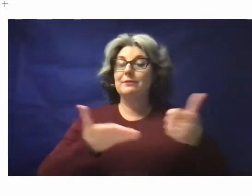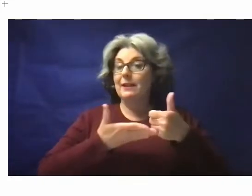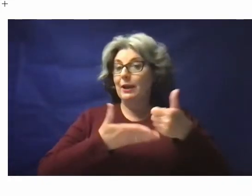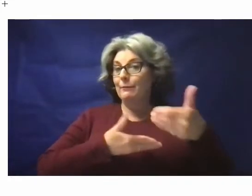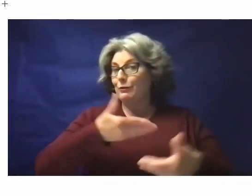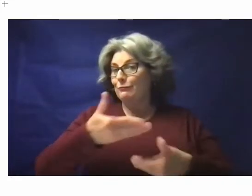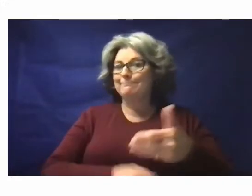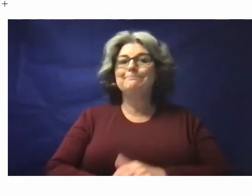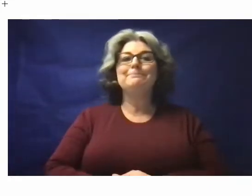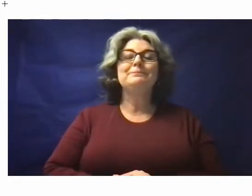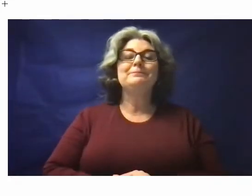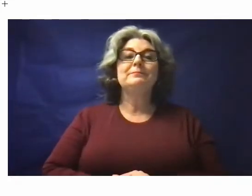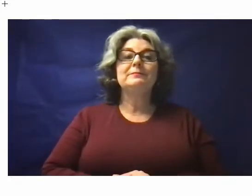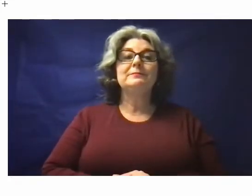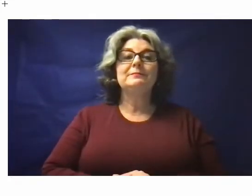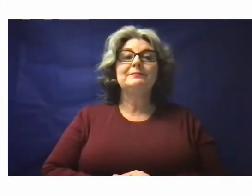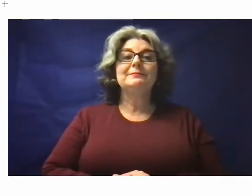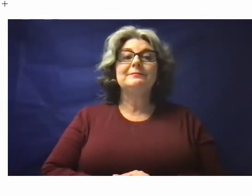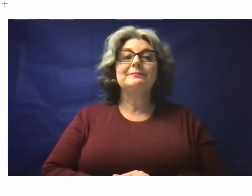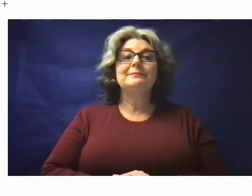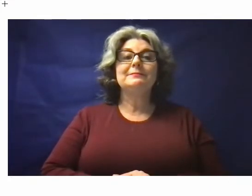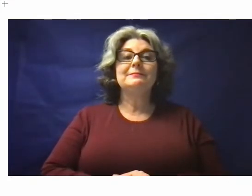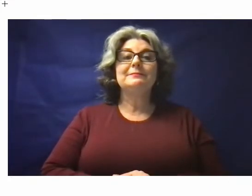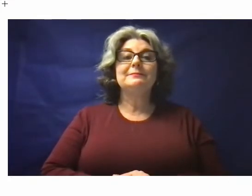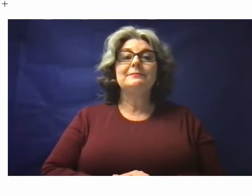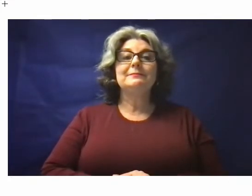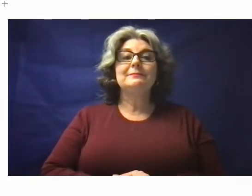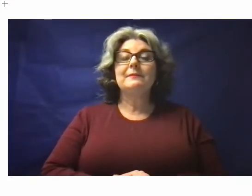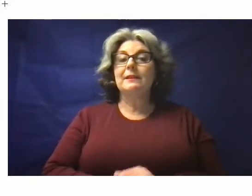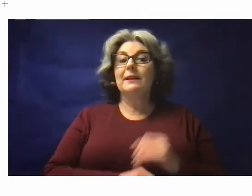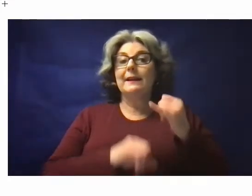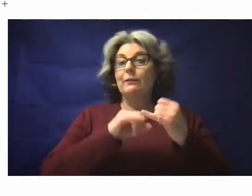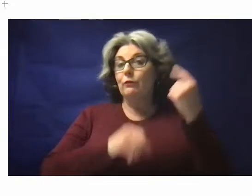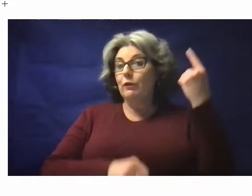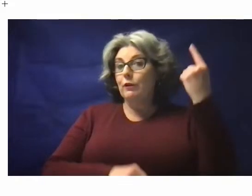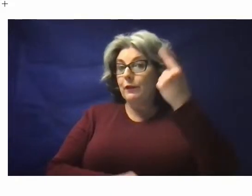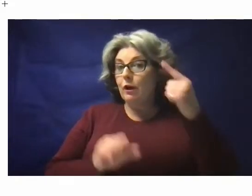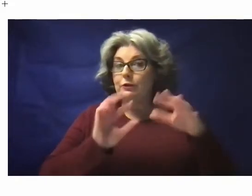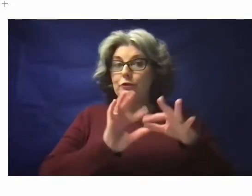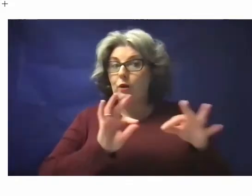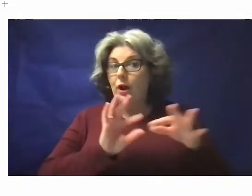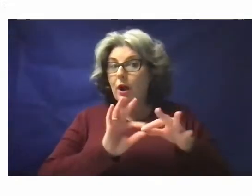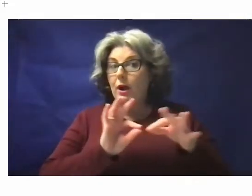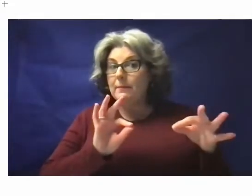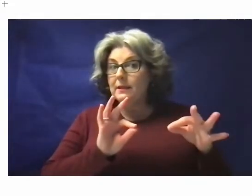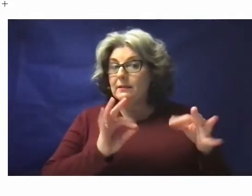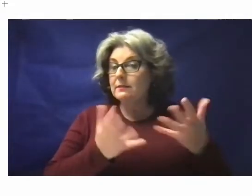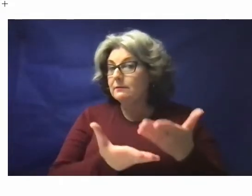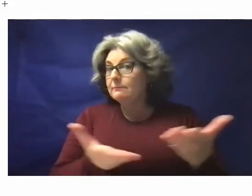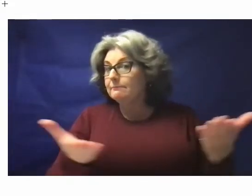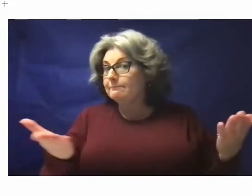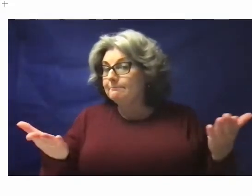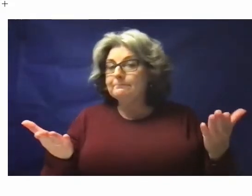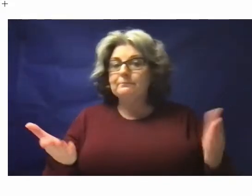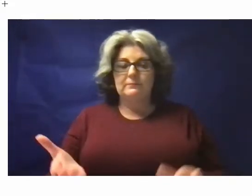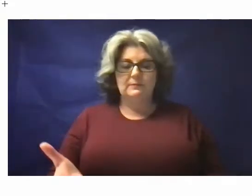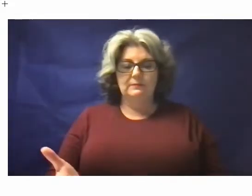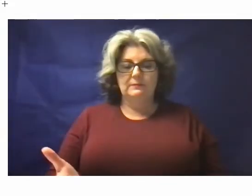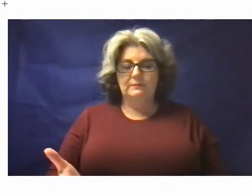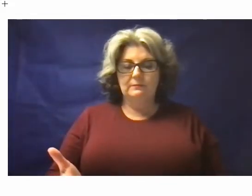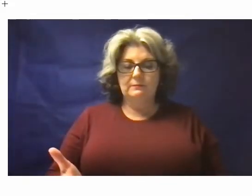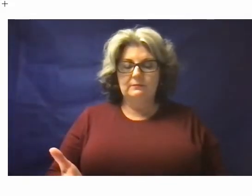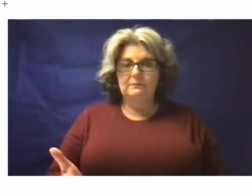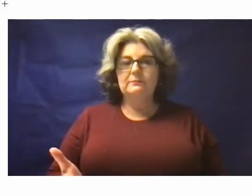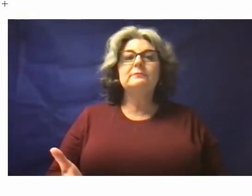So with that being said, I don't know if anyone has any final thoughts or comments that they'd like to share. I